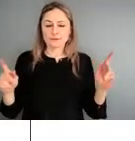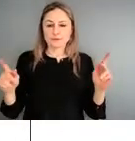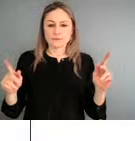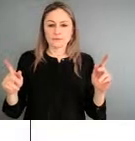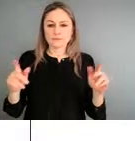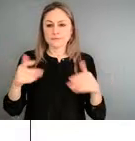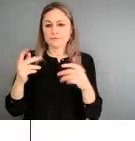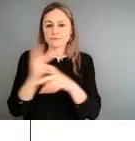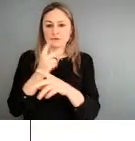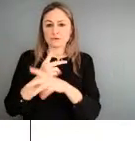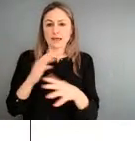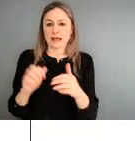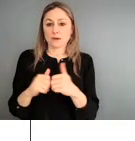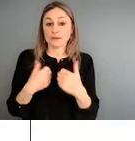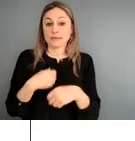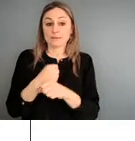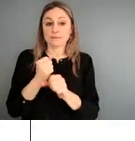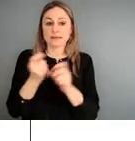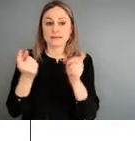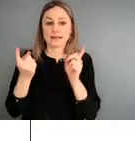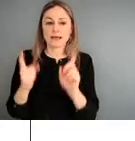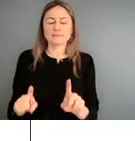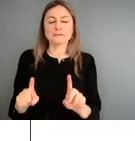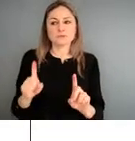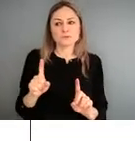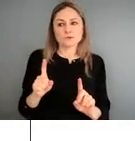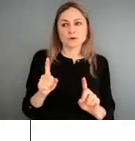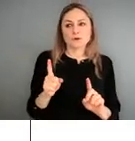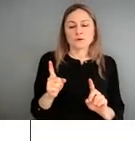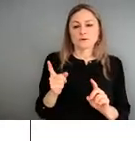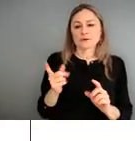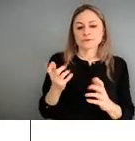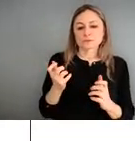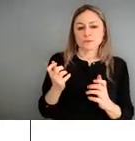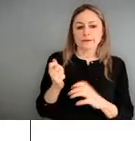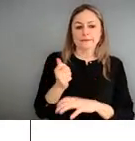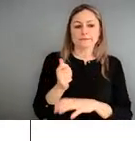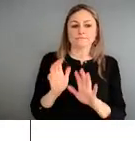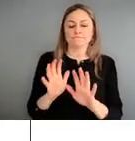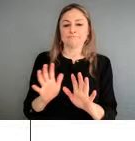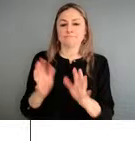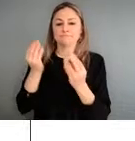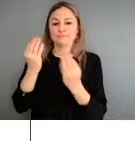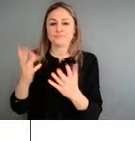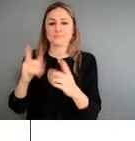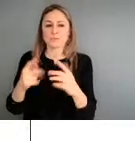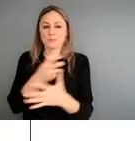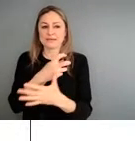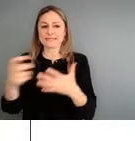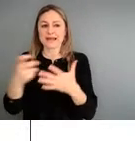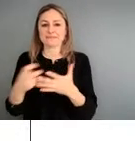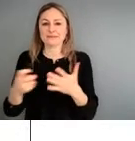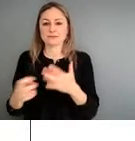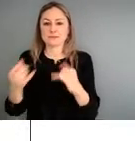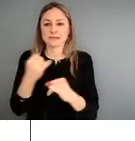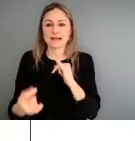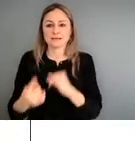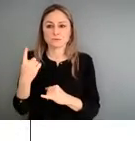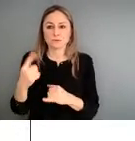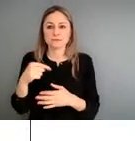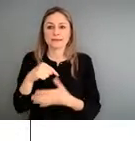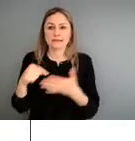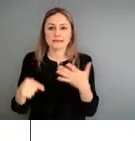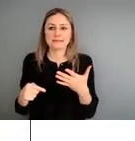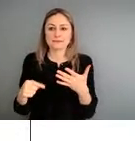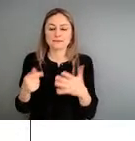can possibly make these happen. And so just wanted to set that kind of framing here for when we dive into these last ones, because these are the ones that really kind of fall